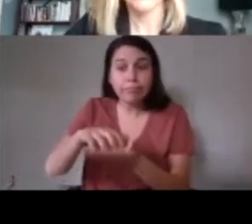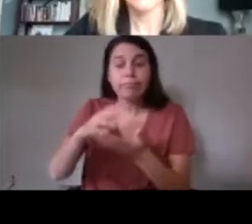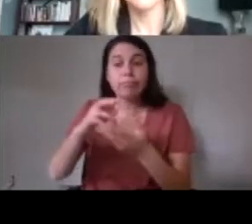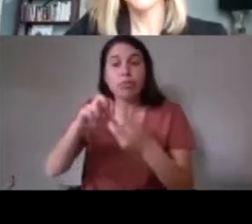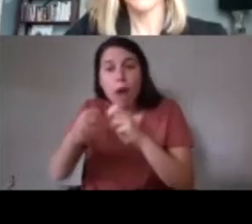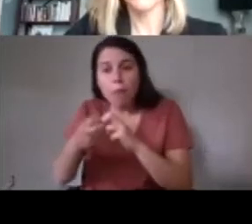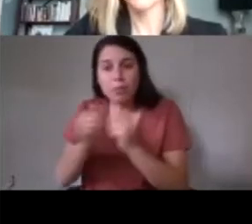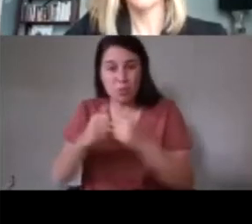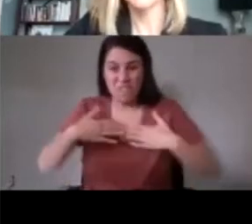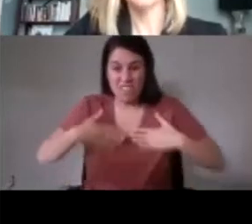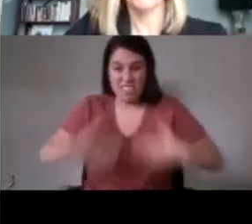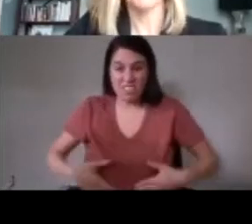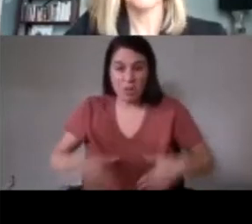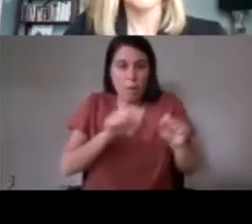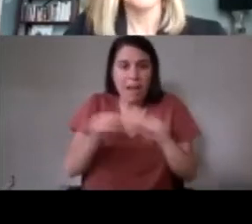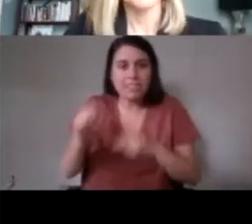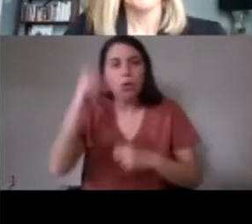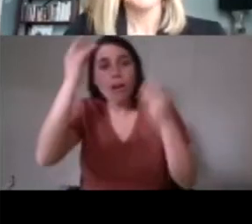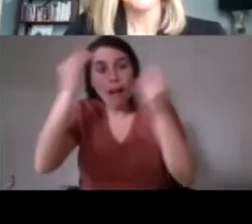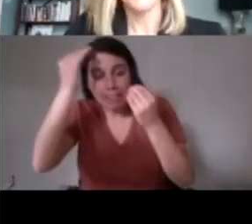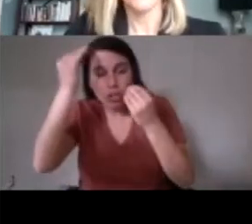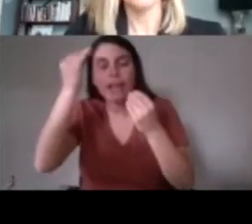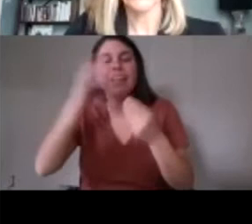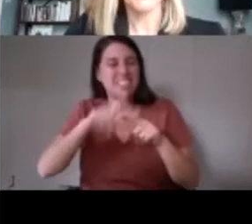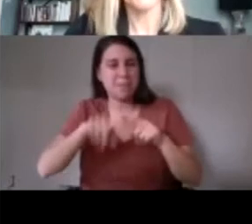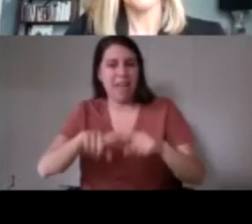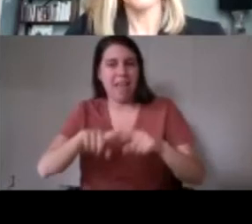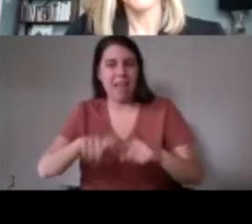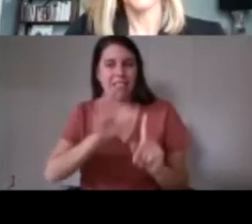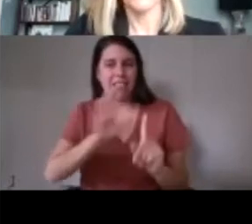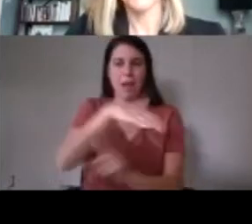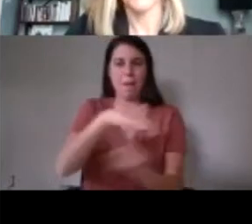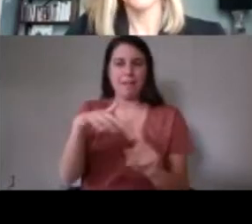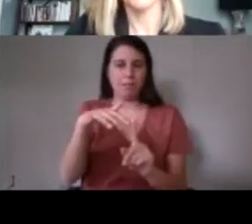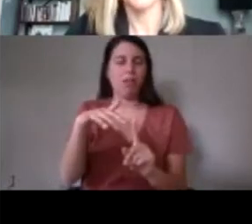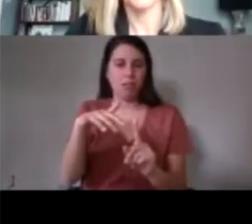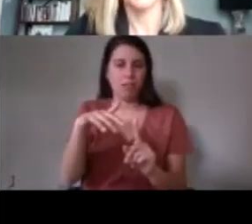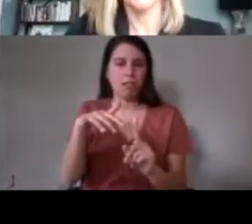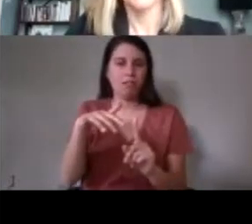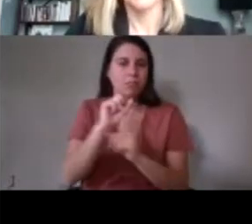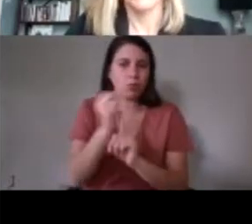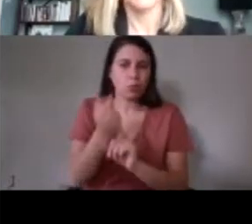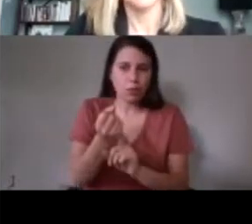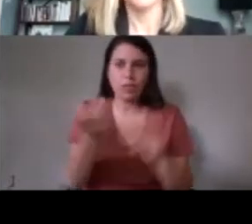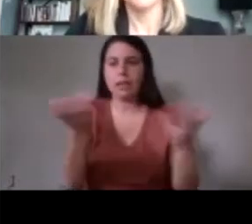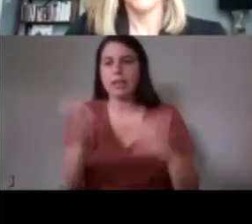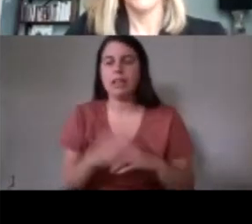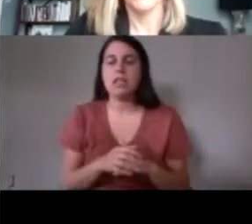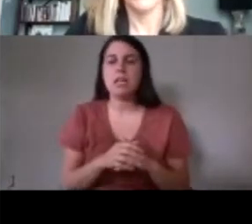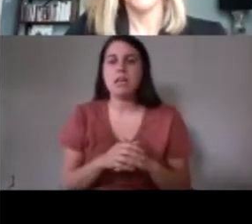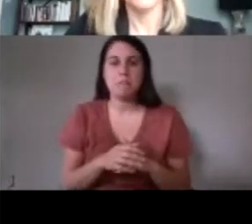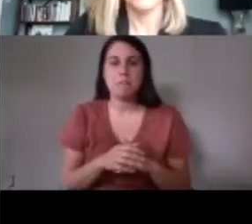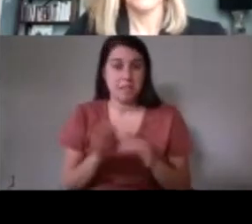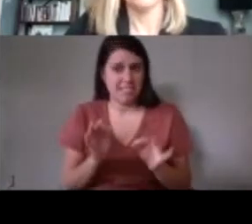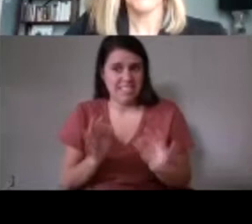or cognition is going to in part depend on their environmental considerations. So they certainly live in